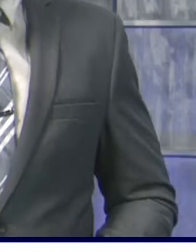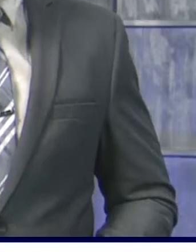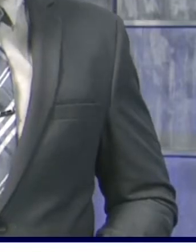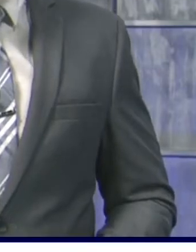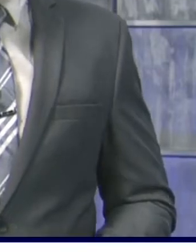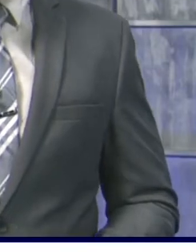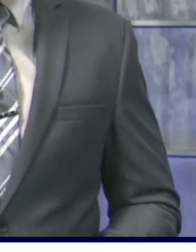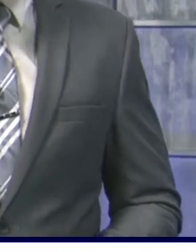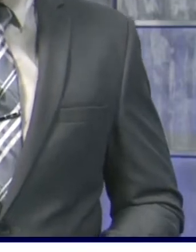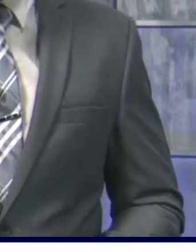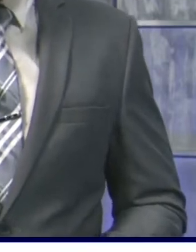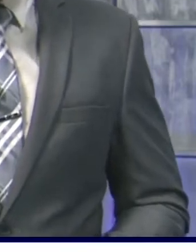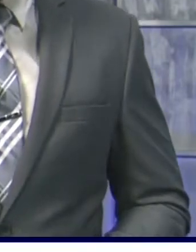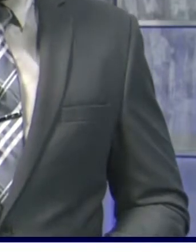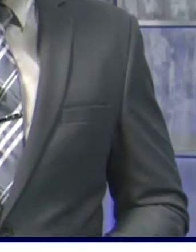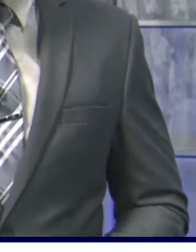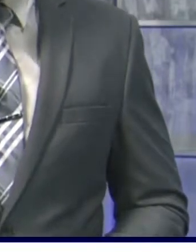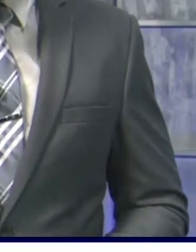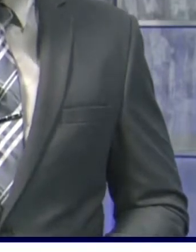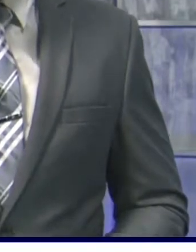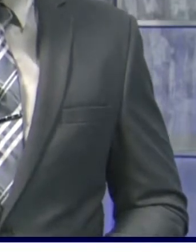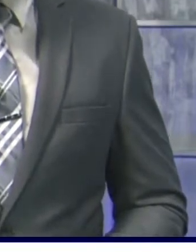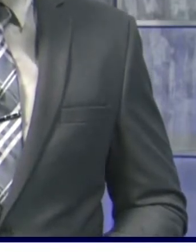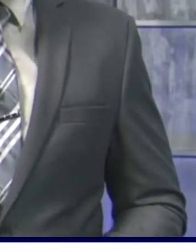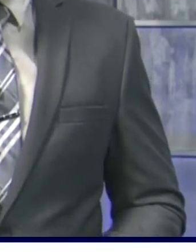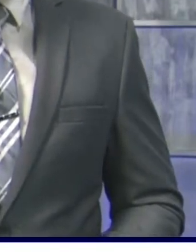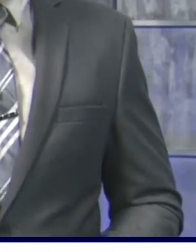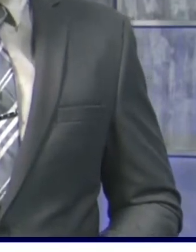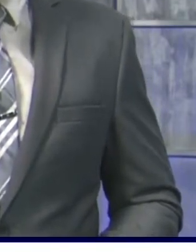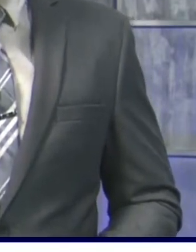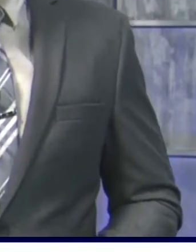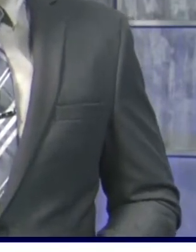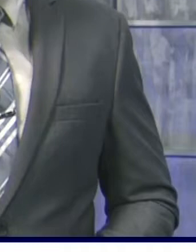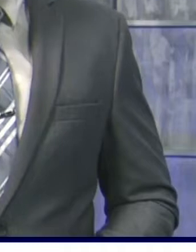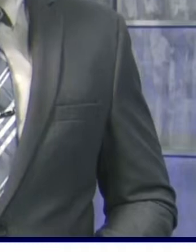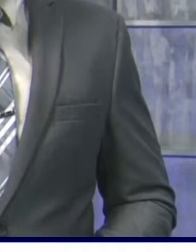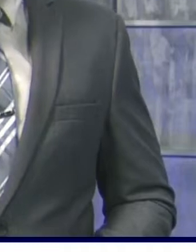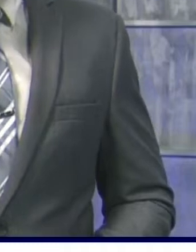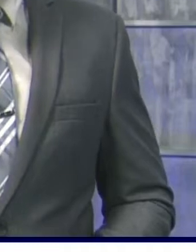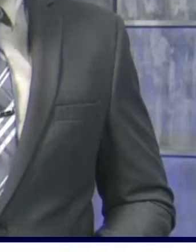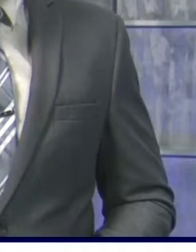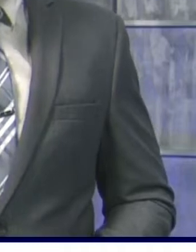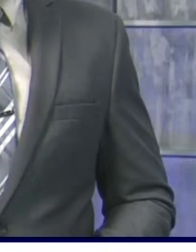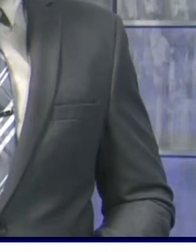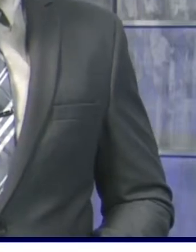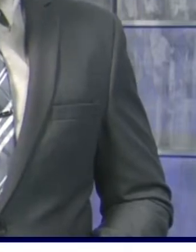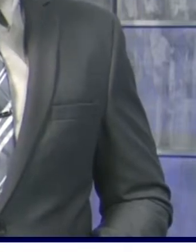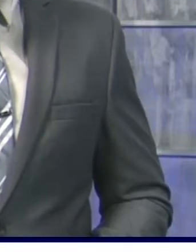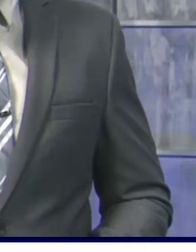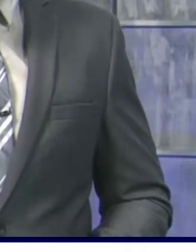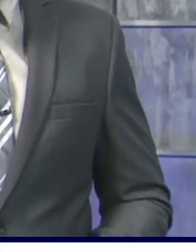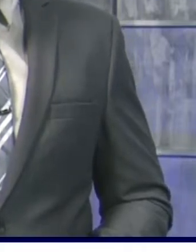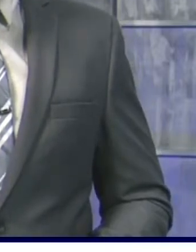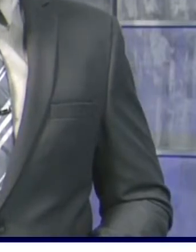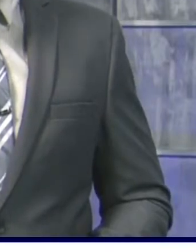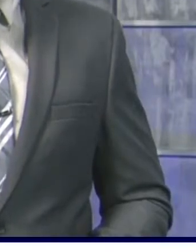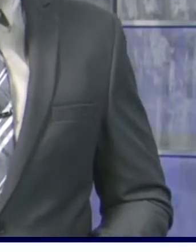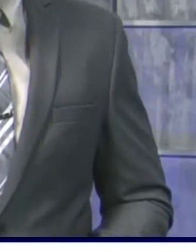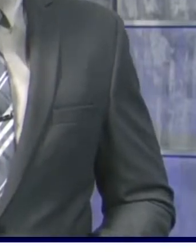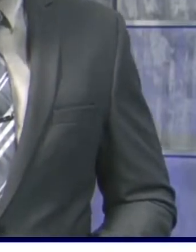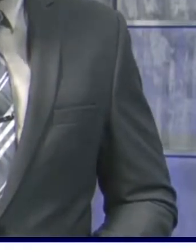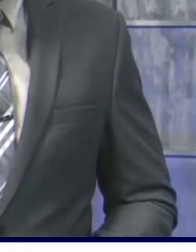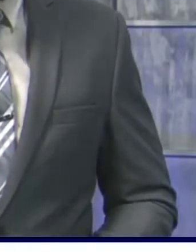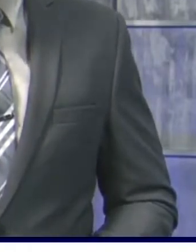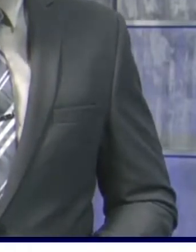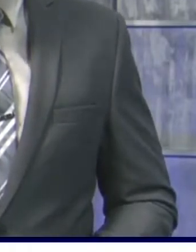island's criminal justice system. Barbados is looking to boost its exports. And coming up in sports, there will be a new World Cup